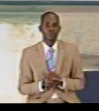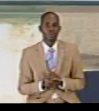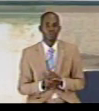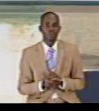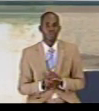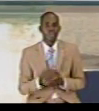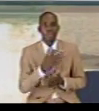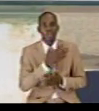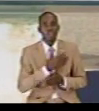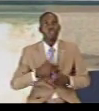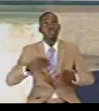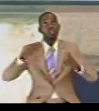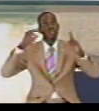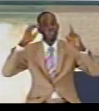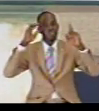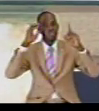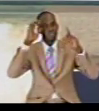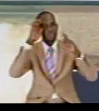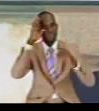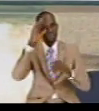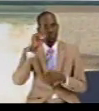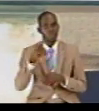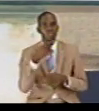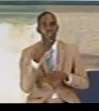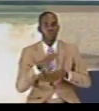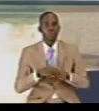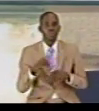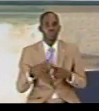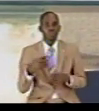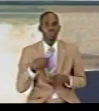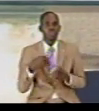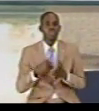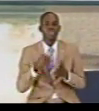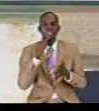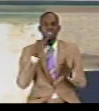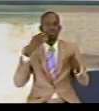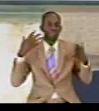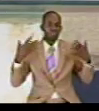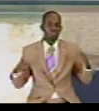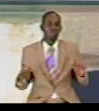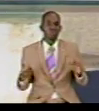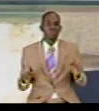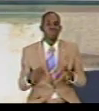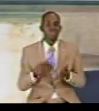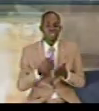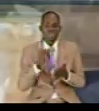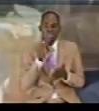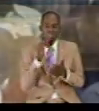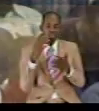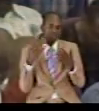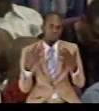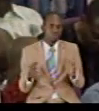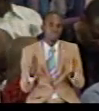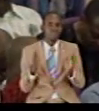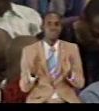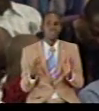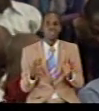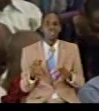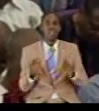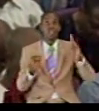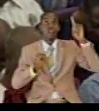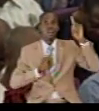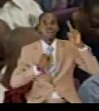he said unto me, it is done. It is done. I am